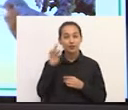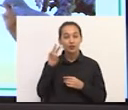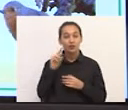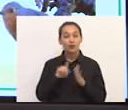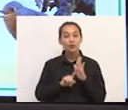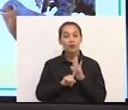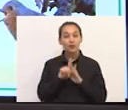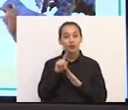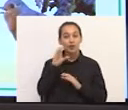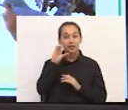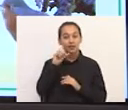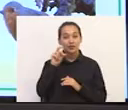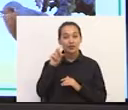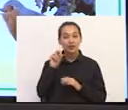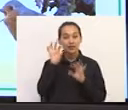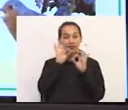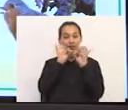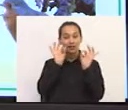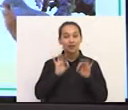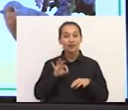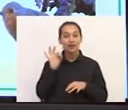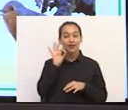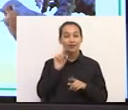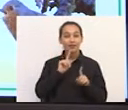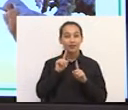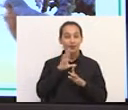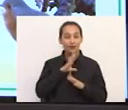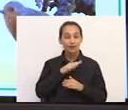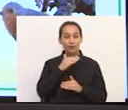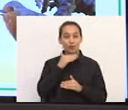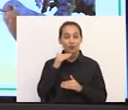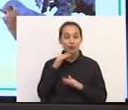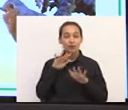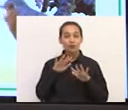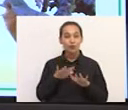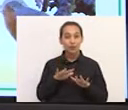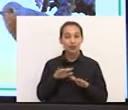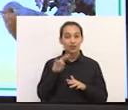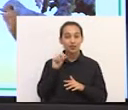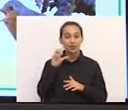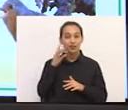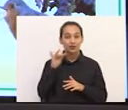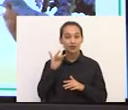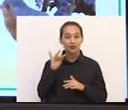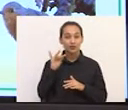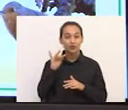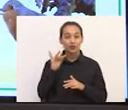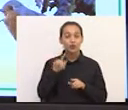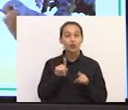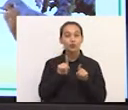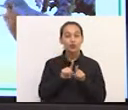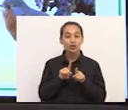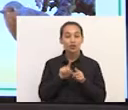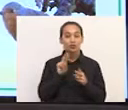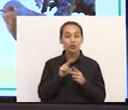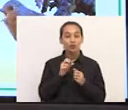ham soch san'ati haqida gaplashgan edik. Lekin dostonda juda ko'p o'rinlarda nasriy qofiyalar uchraganligi uchun ham